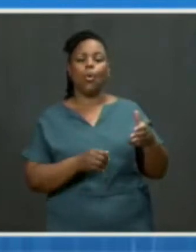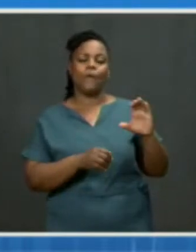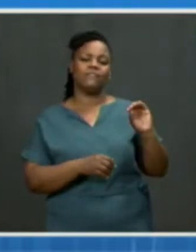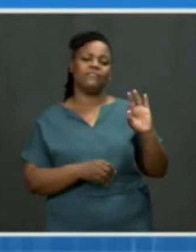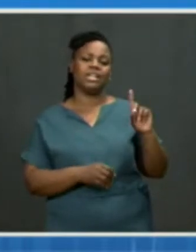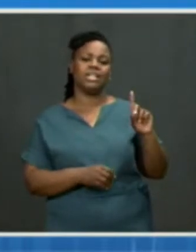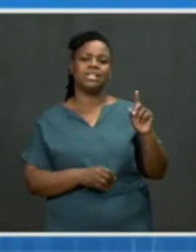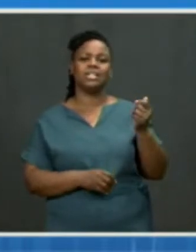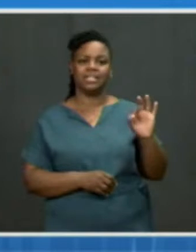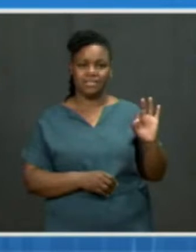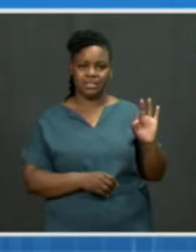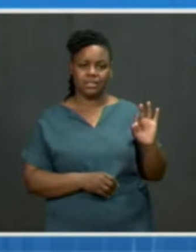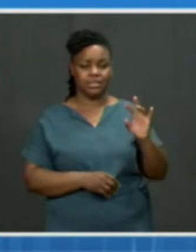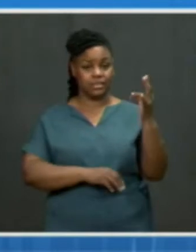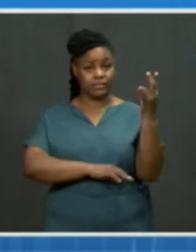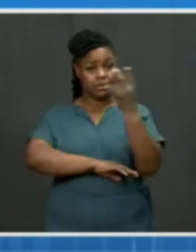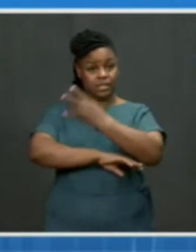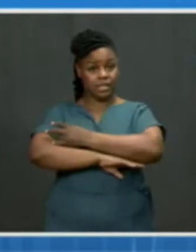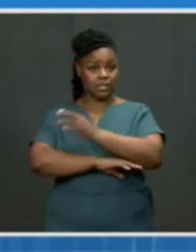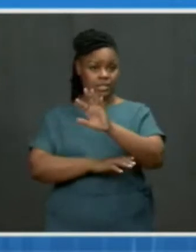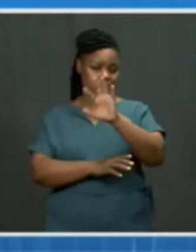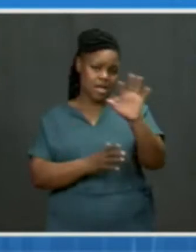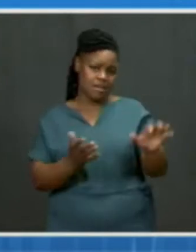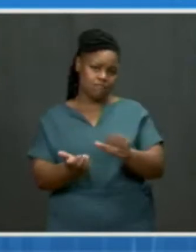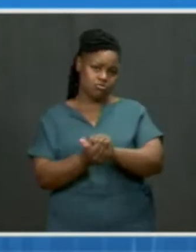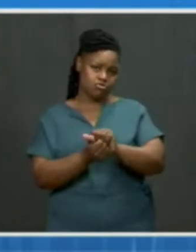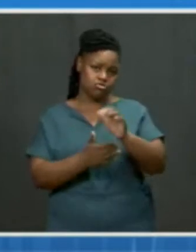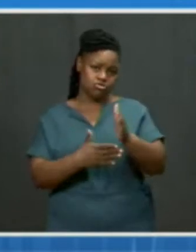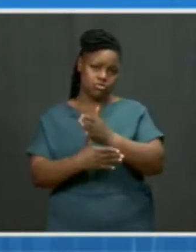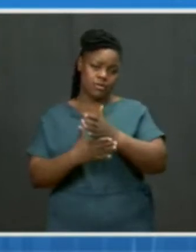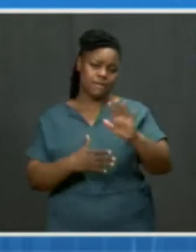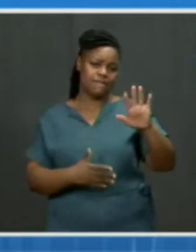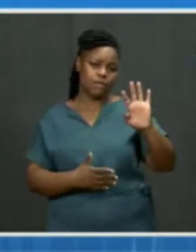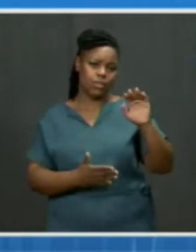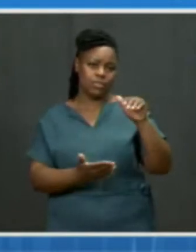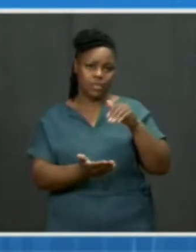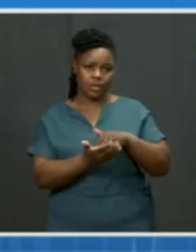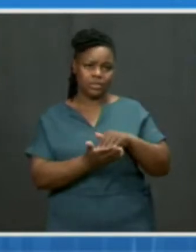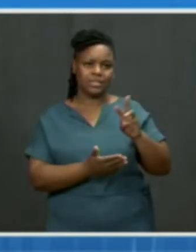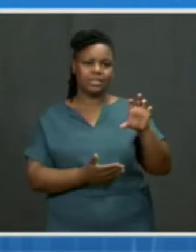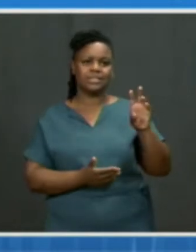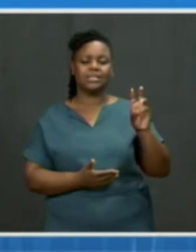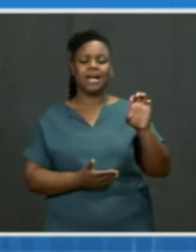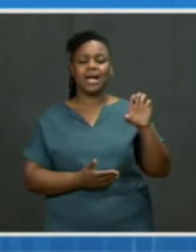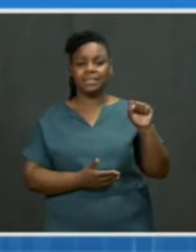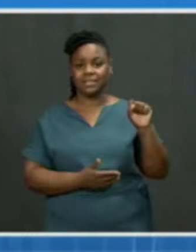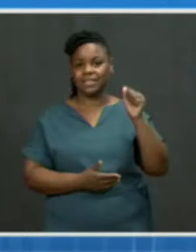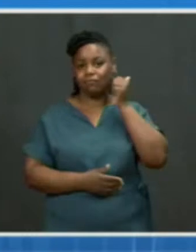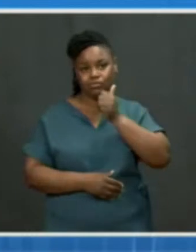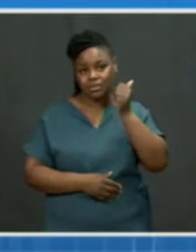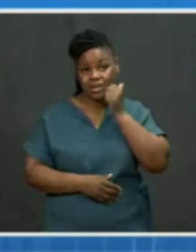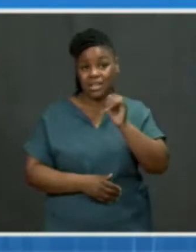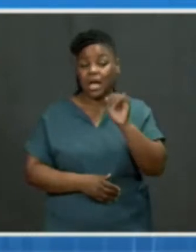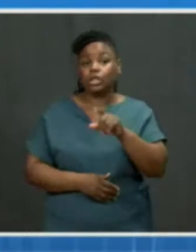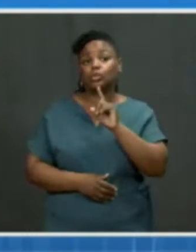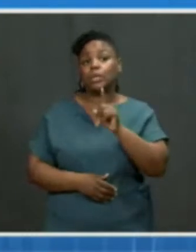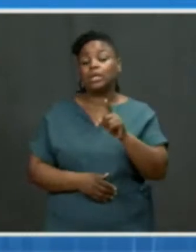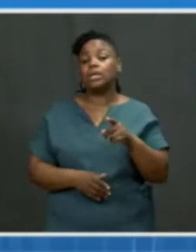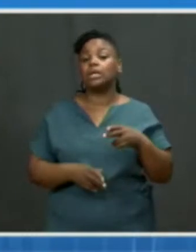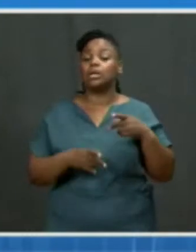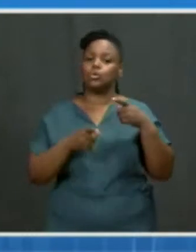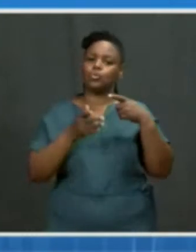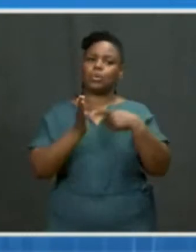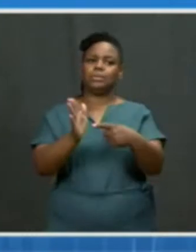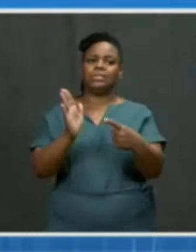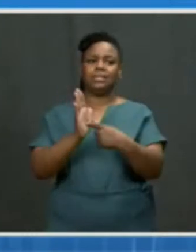average is just over 54,400 cases per day, and this represents a really hopeful decline of